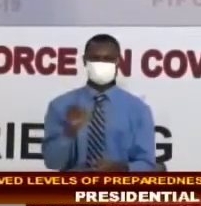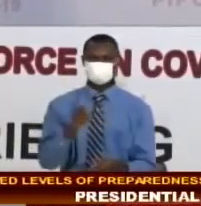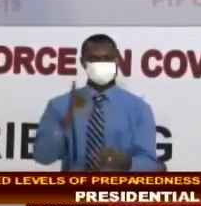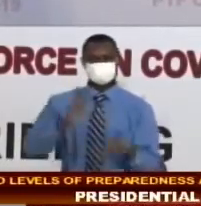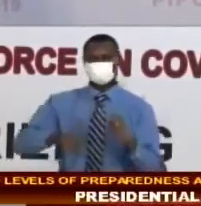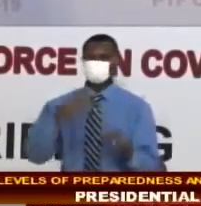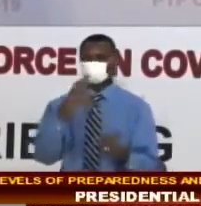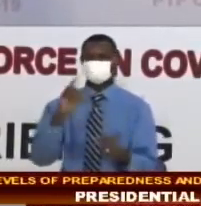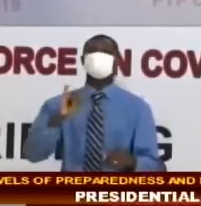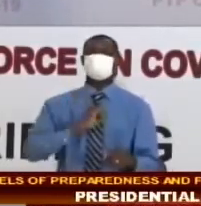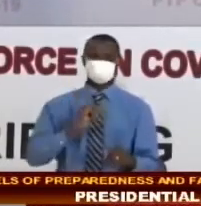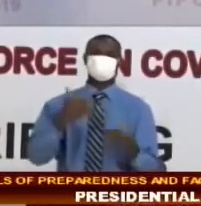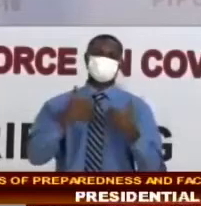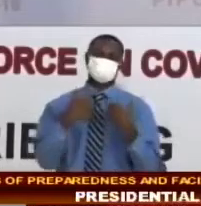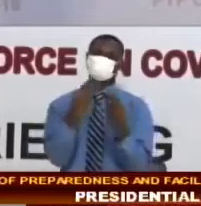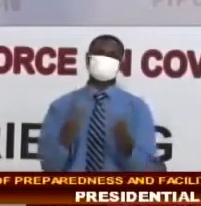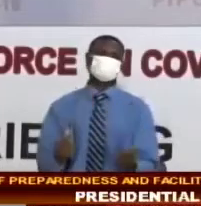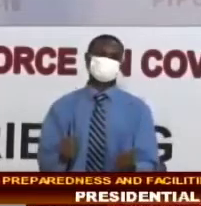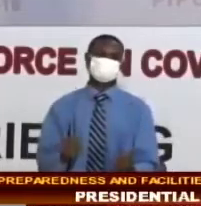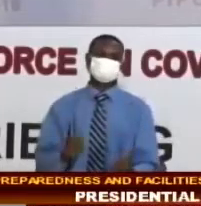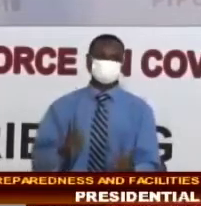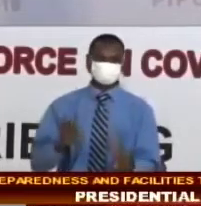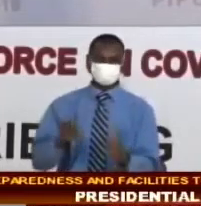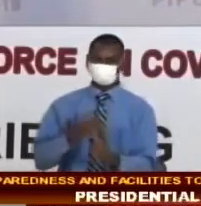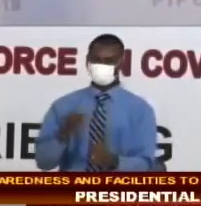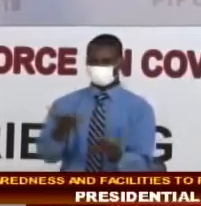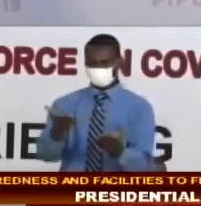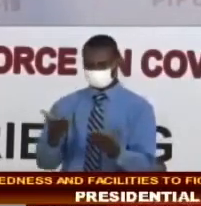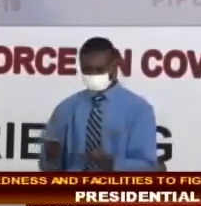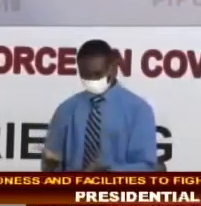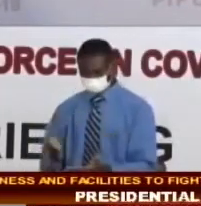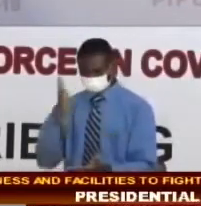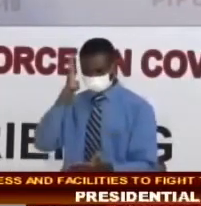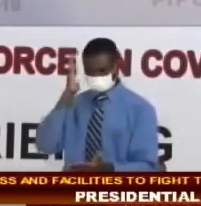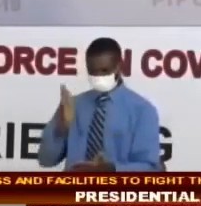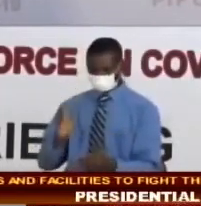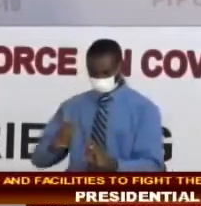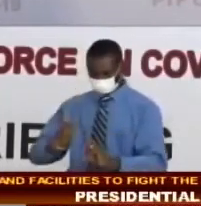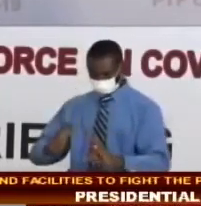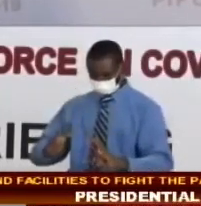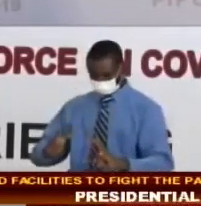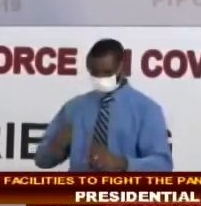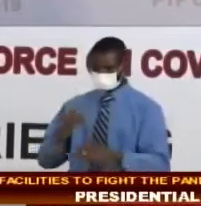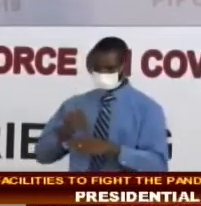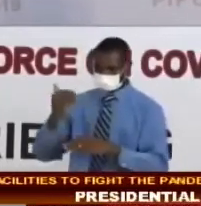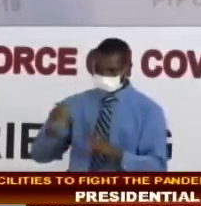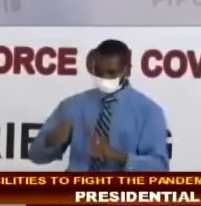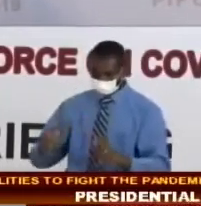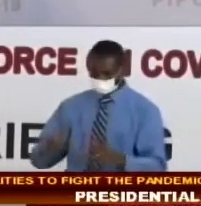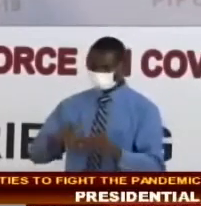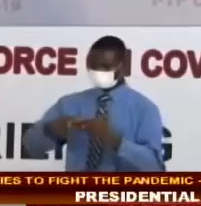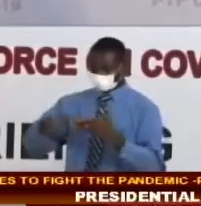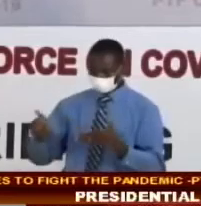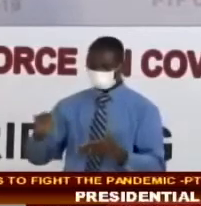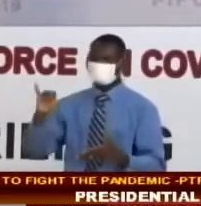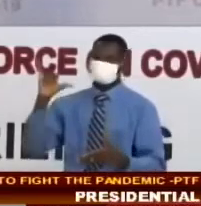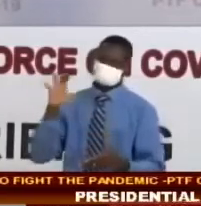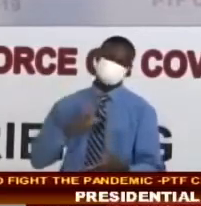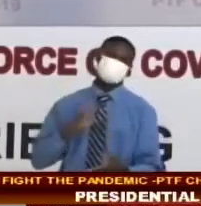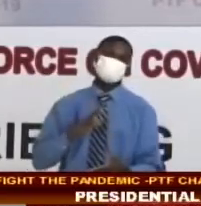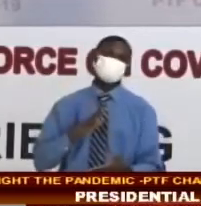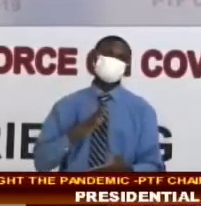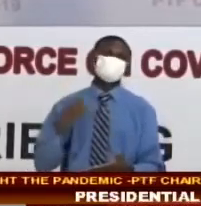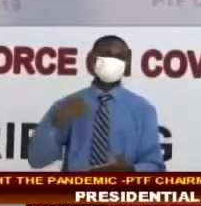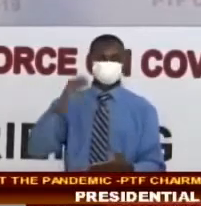claims, but we need to subject such claims to the protocol for assessment. And in this